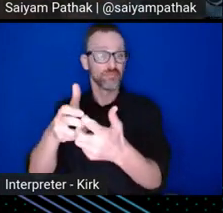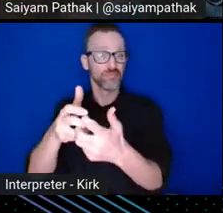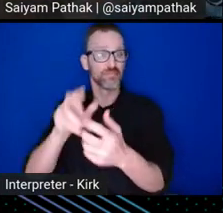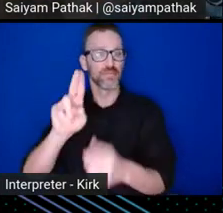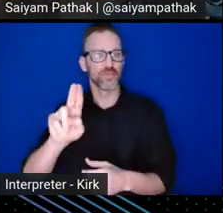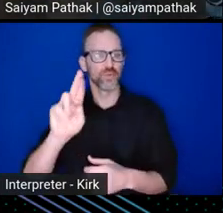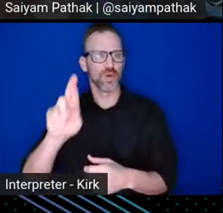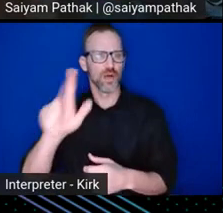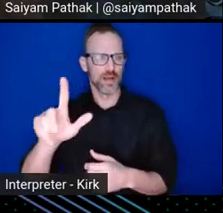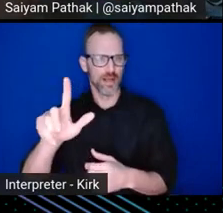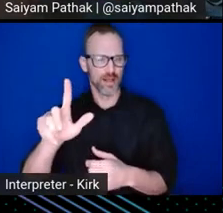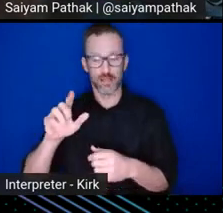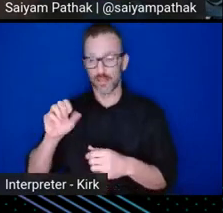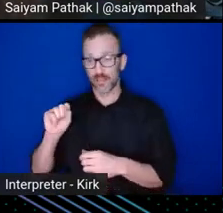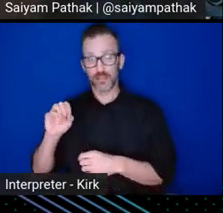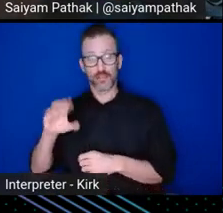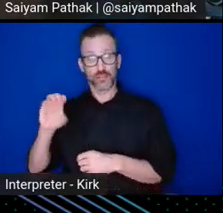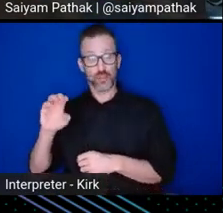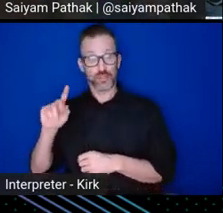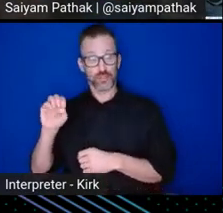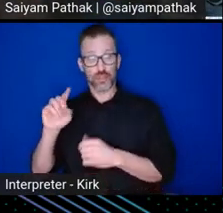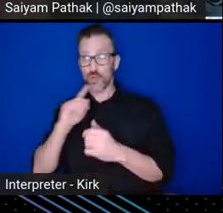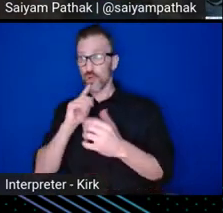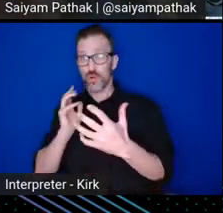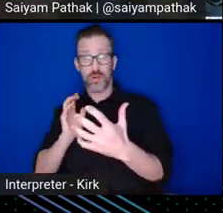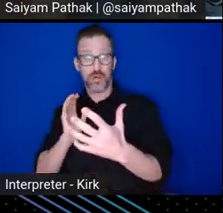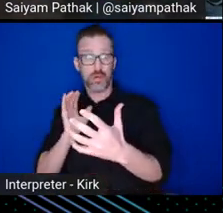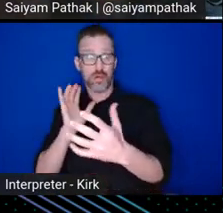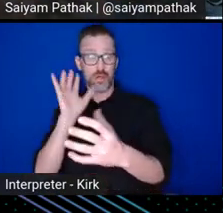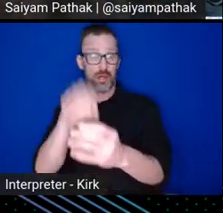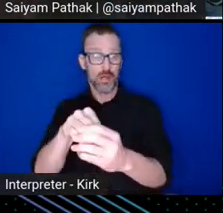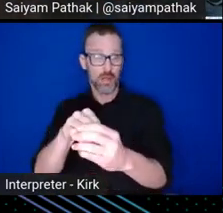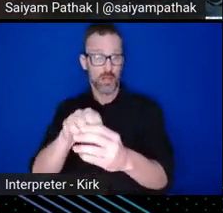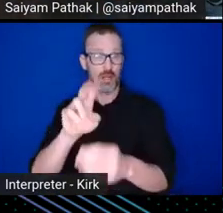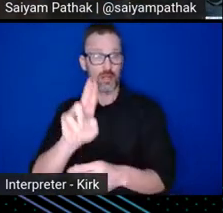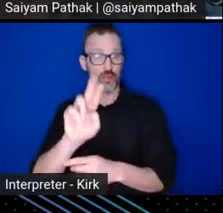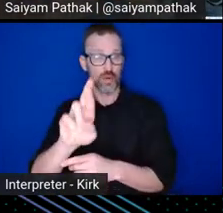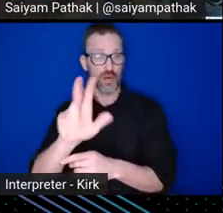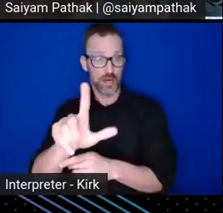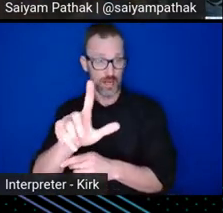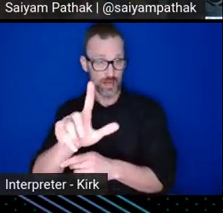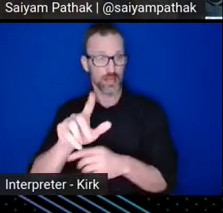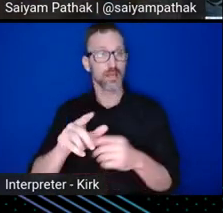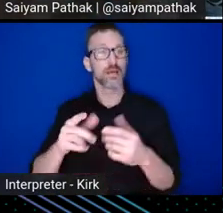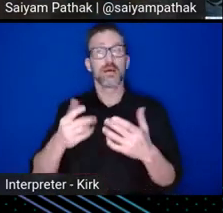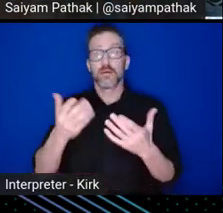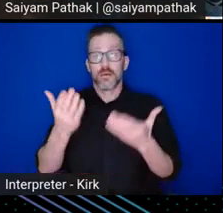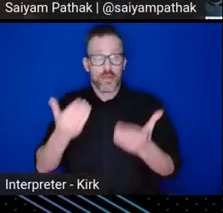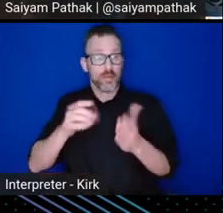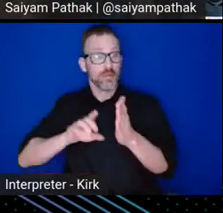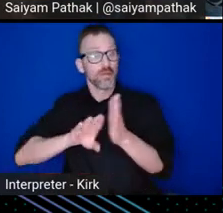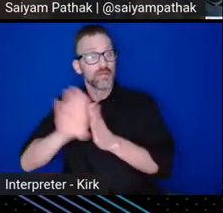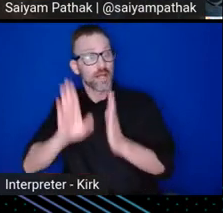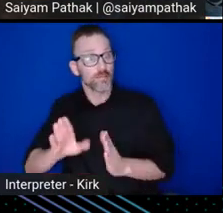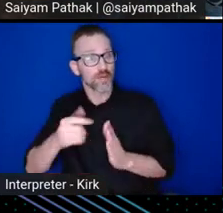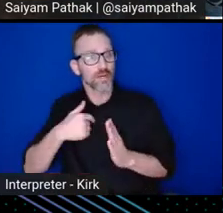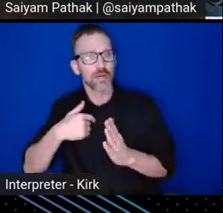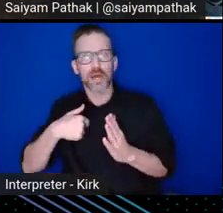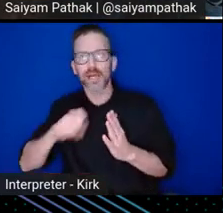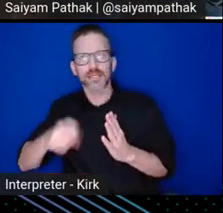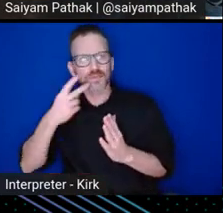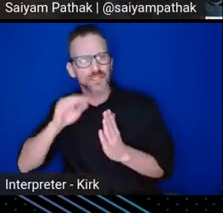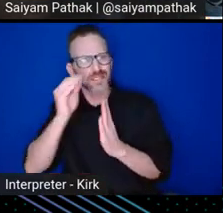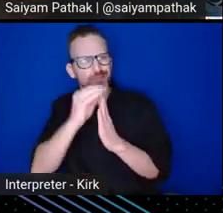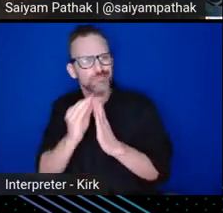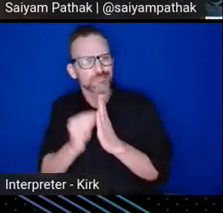From source code, I'm getting to the URL. That's it. I get the URL to test it. As a developer, I need to see the logs. I can